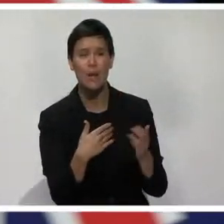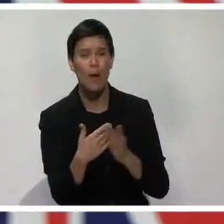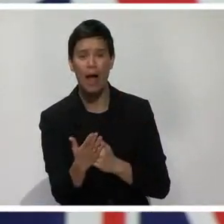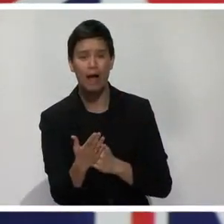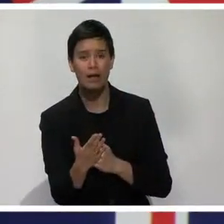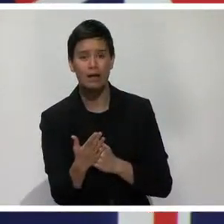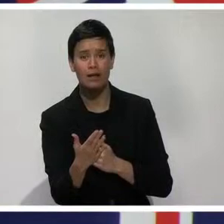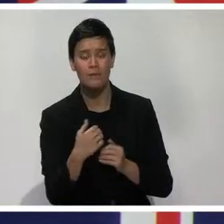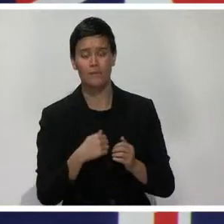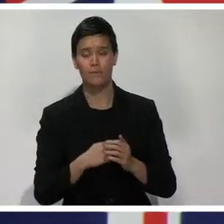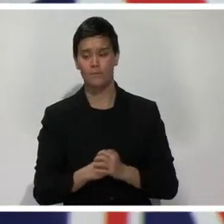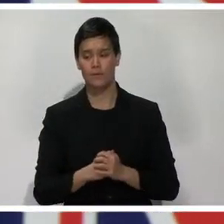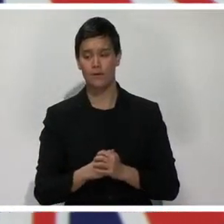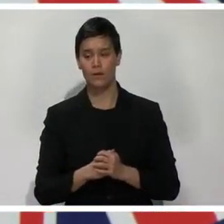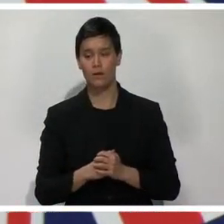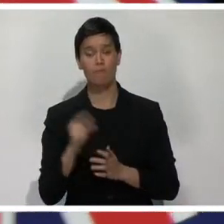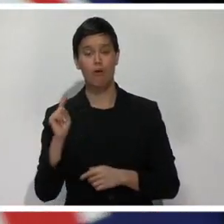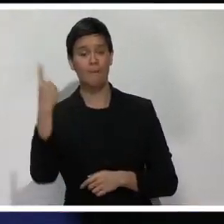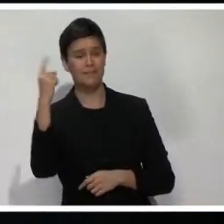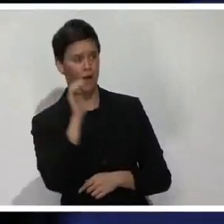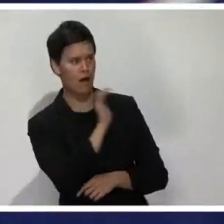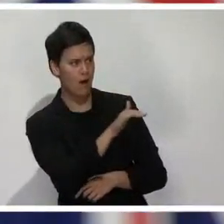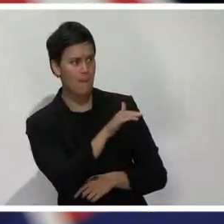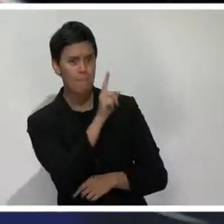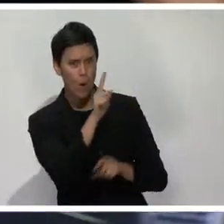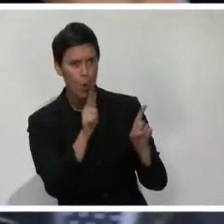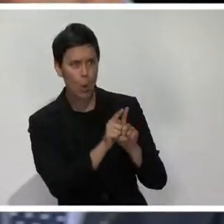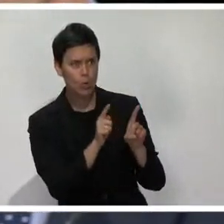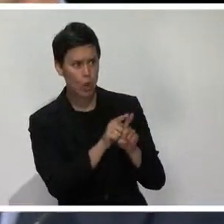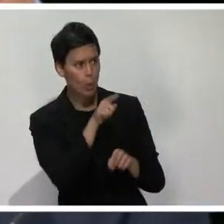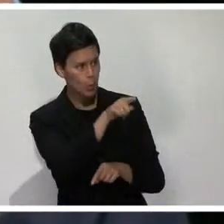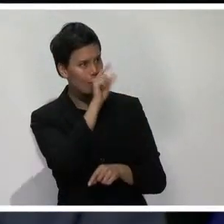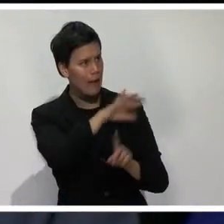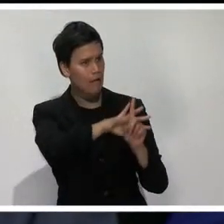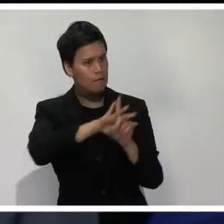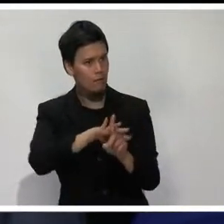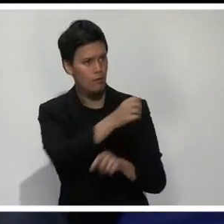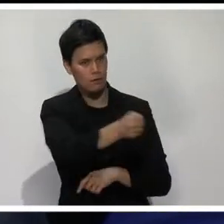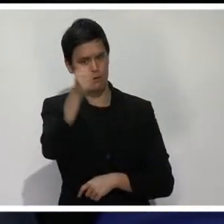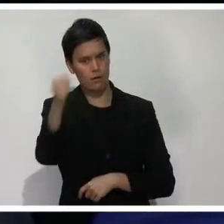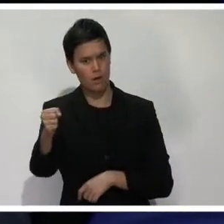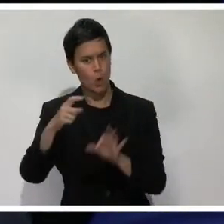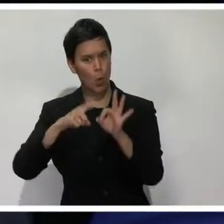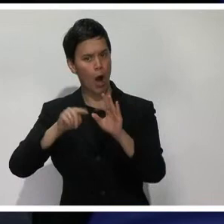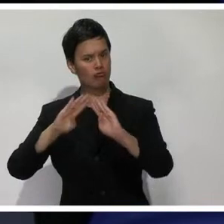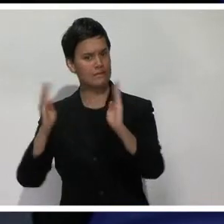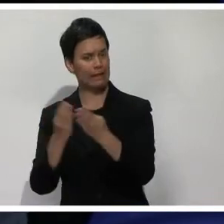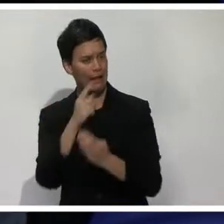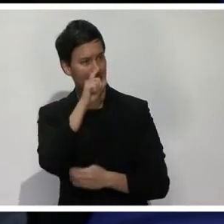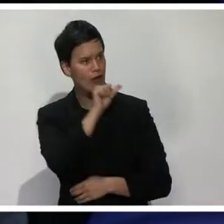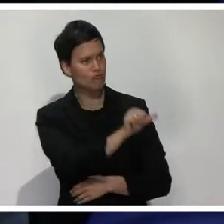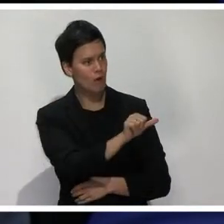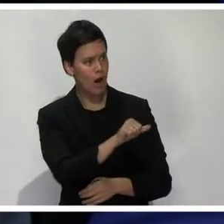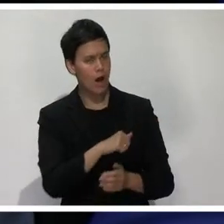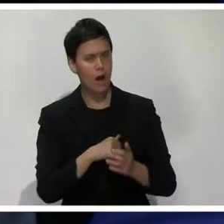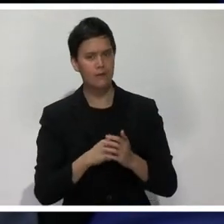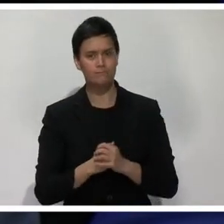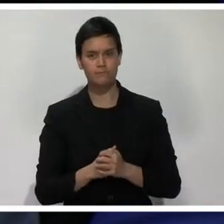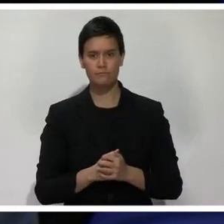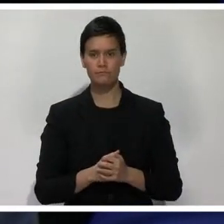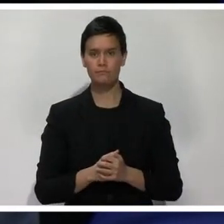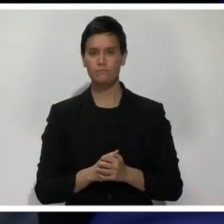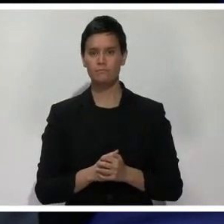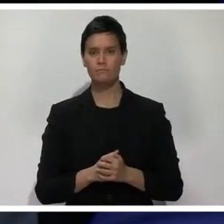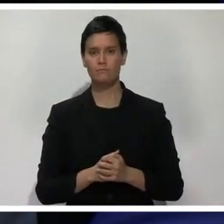into quarantine. Yes, I can require people to go into quarantine if necessary. Yeah. Dr. Bloomfield, Perhaps I'm very quick to go to the